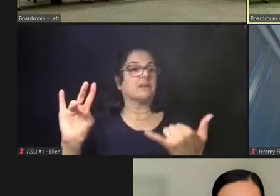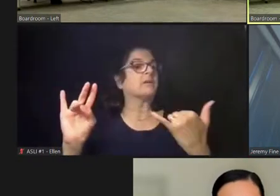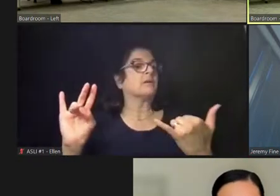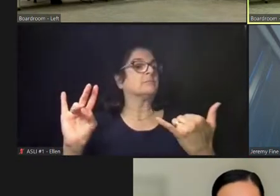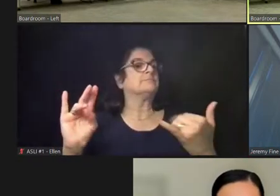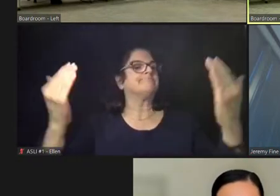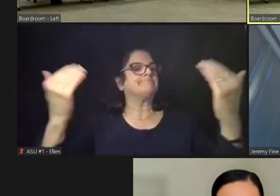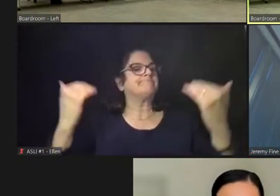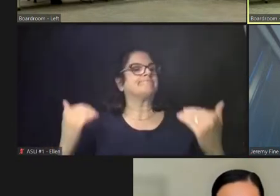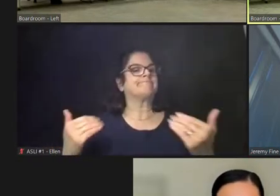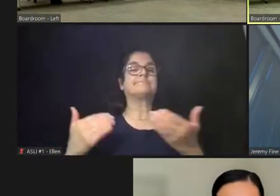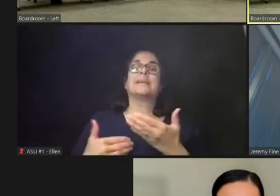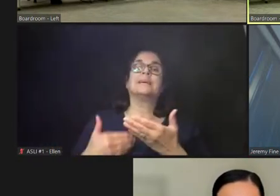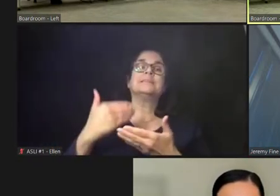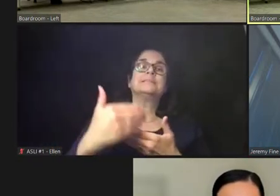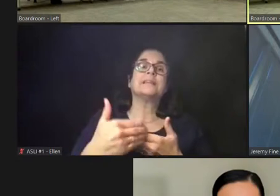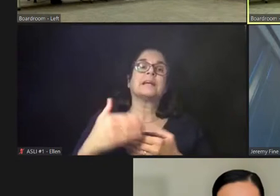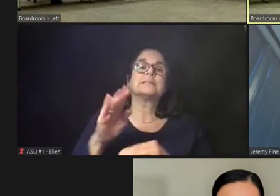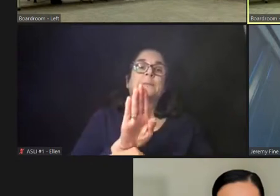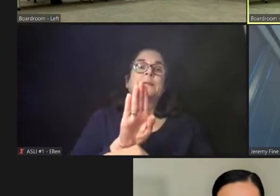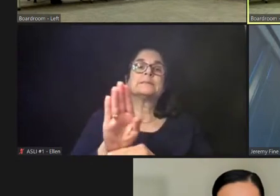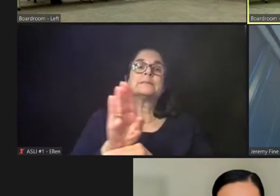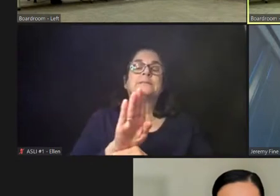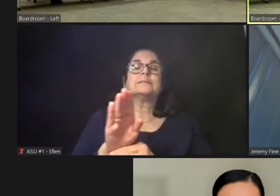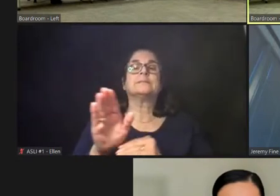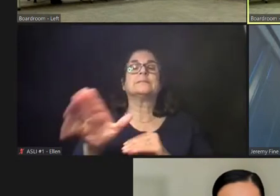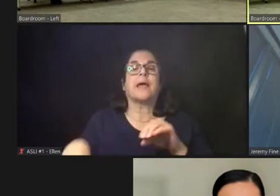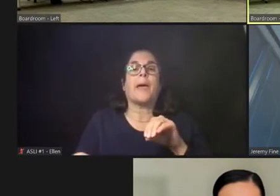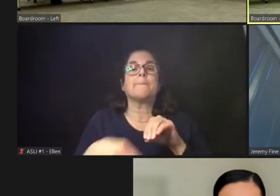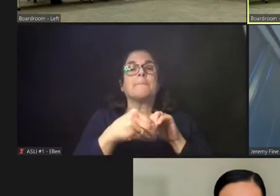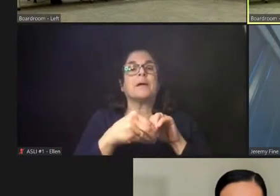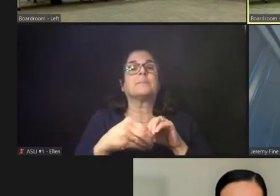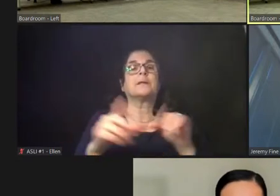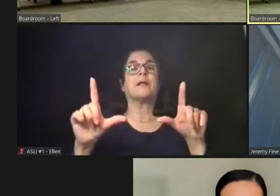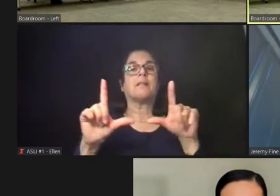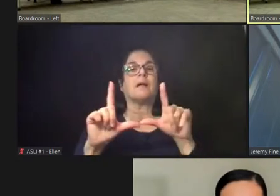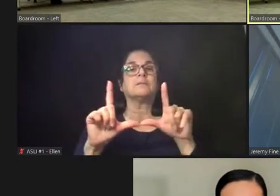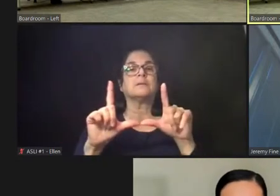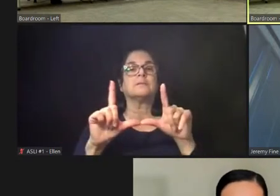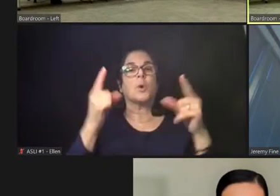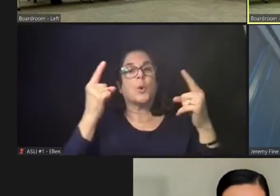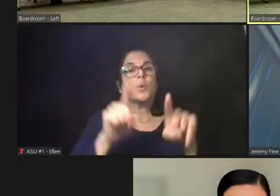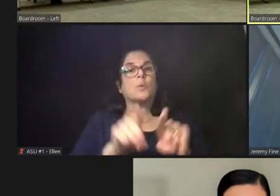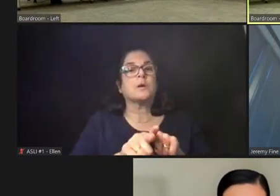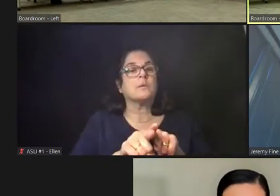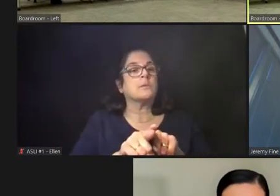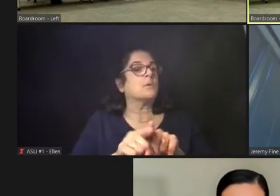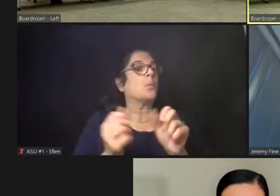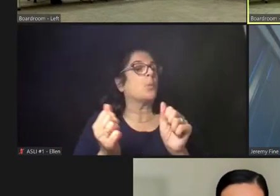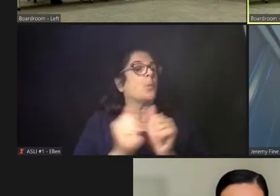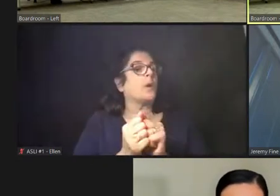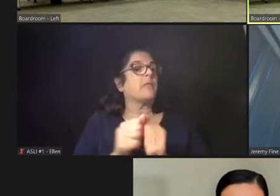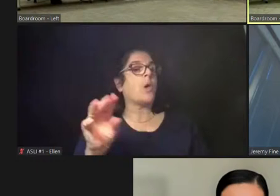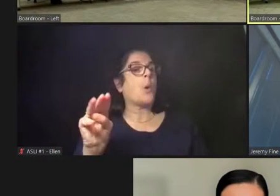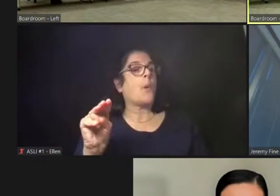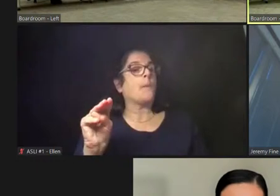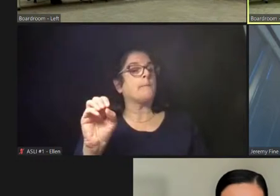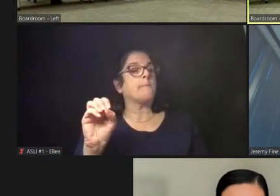Our next order of business is an amendment to license agreement with Mobile